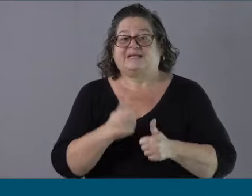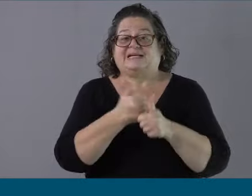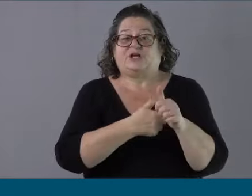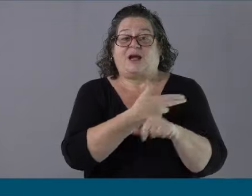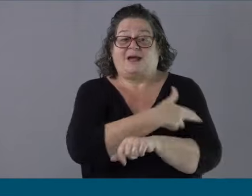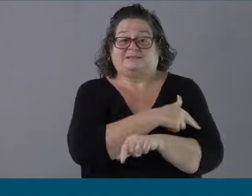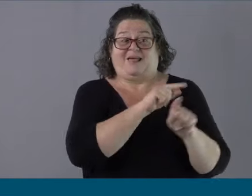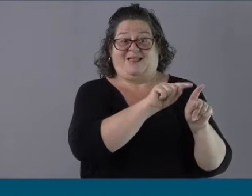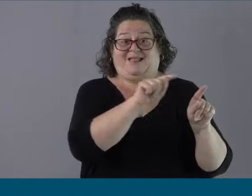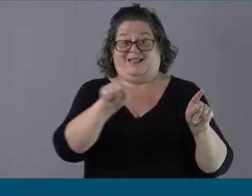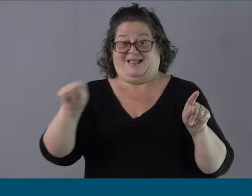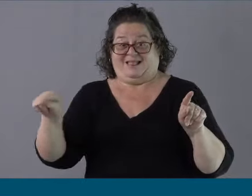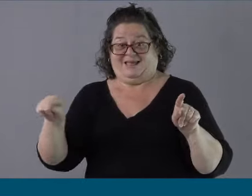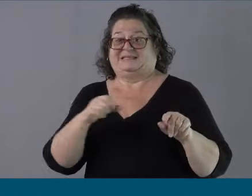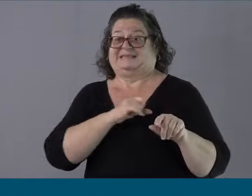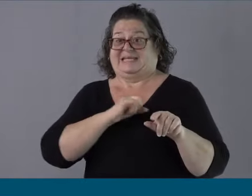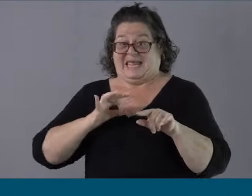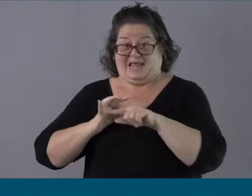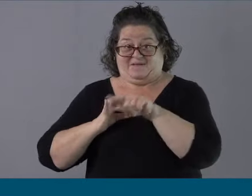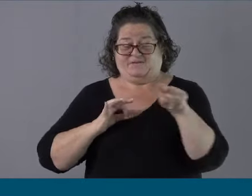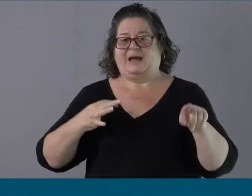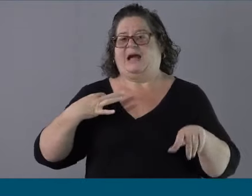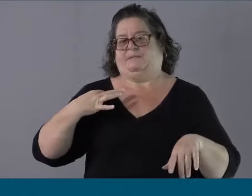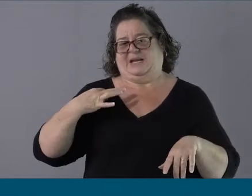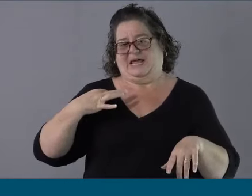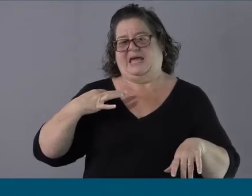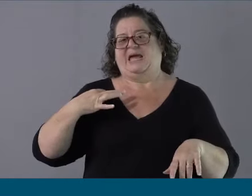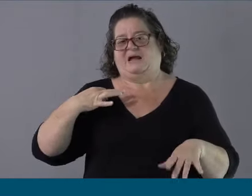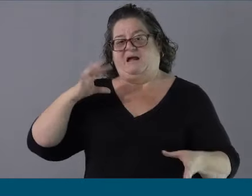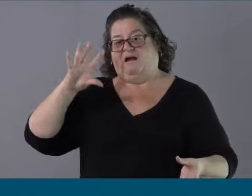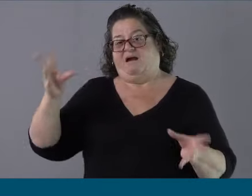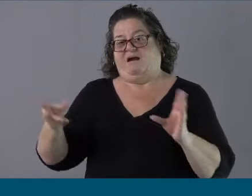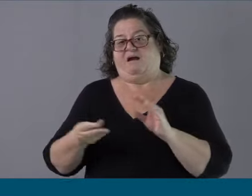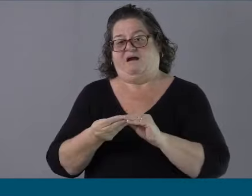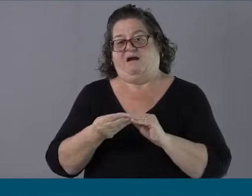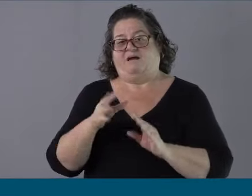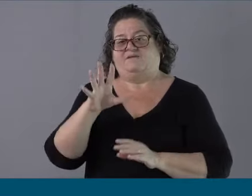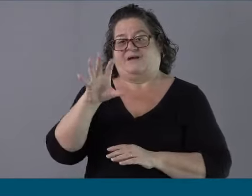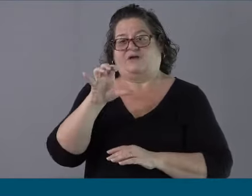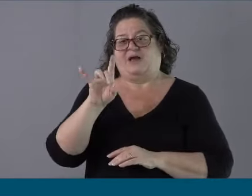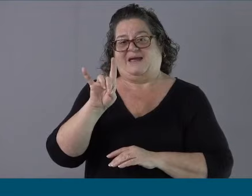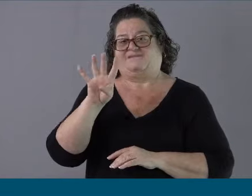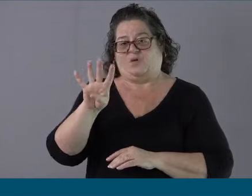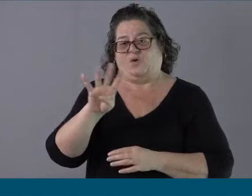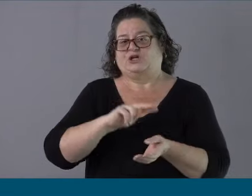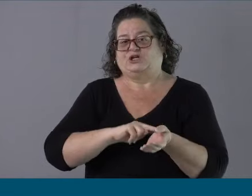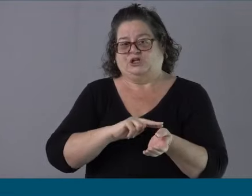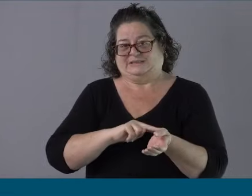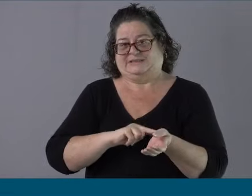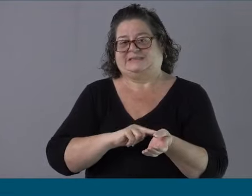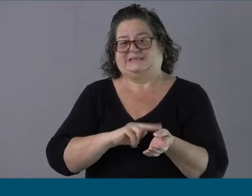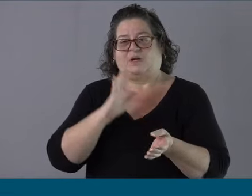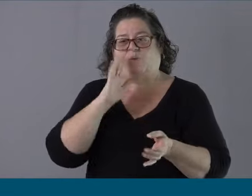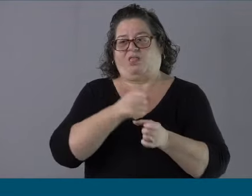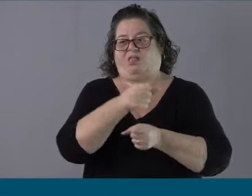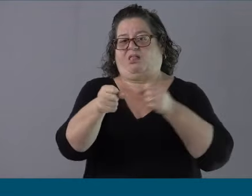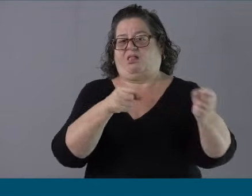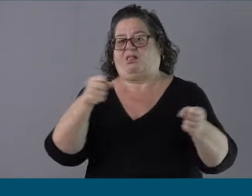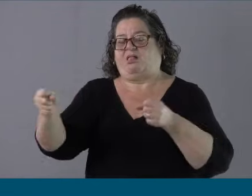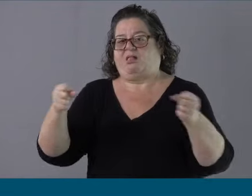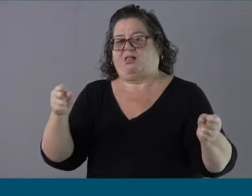584 nurses will be provided to aid 21 hospitals around the state. It's 250 inpatient or medical